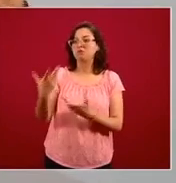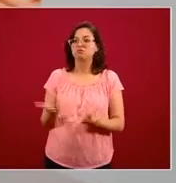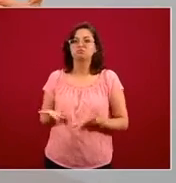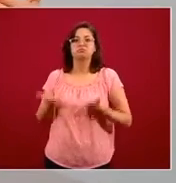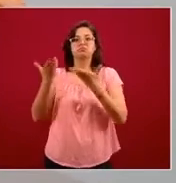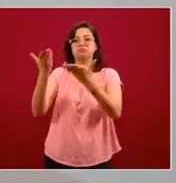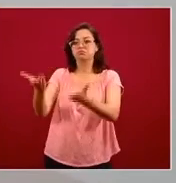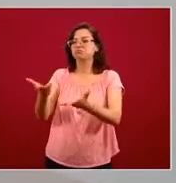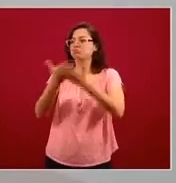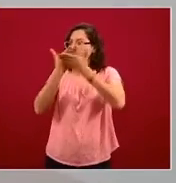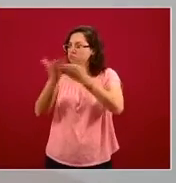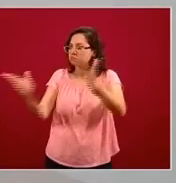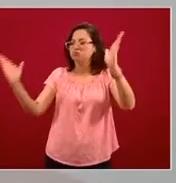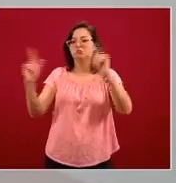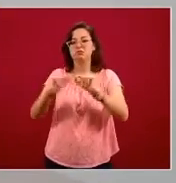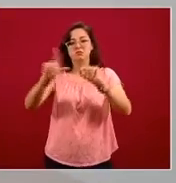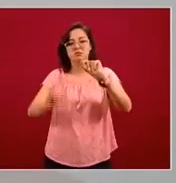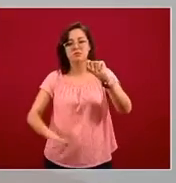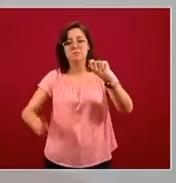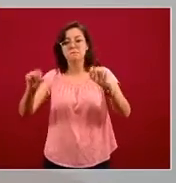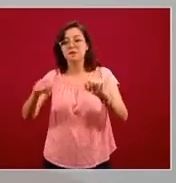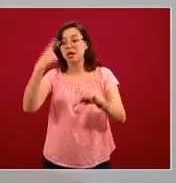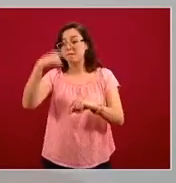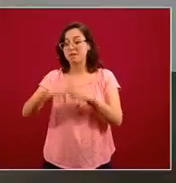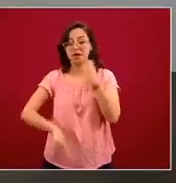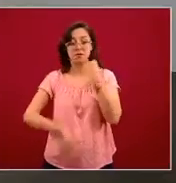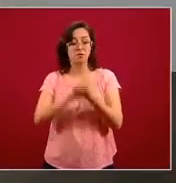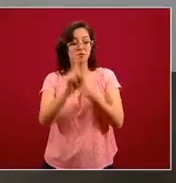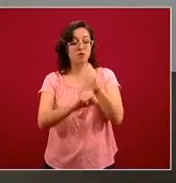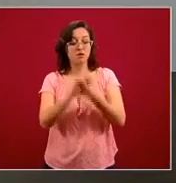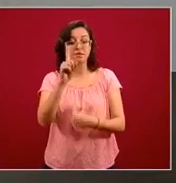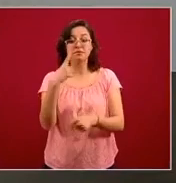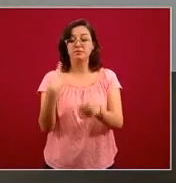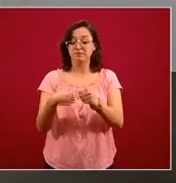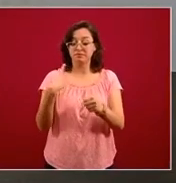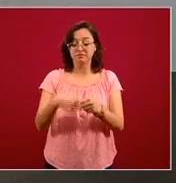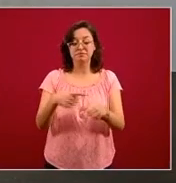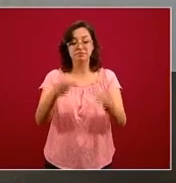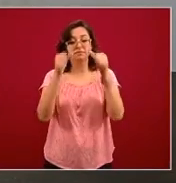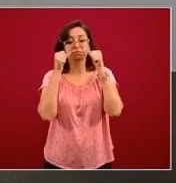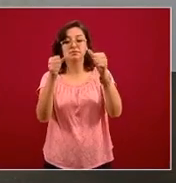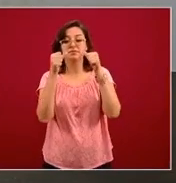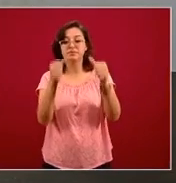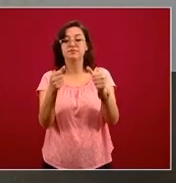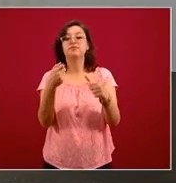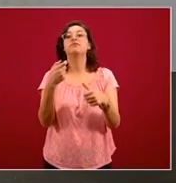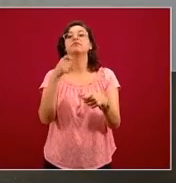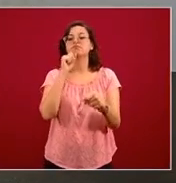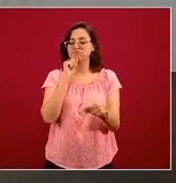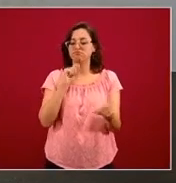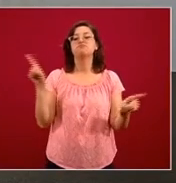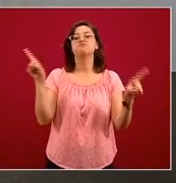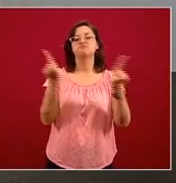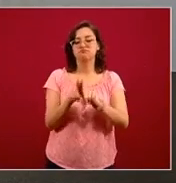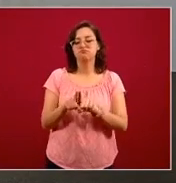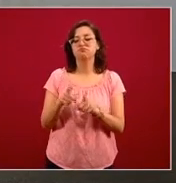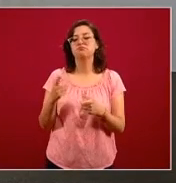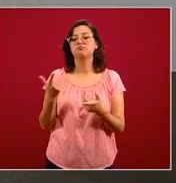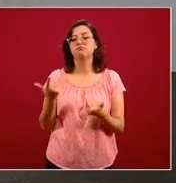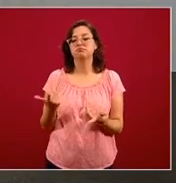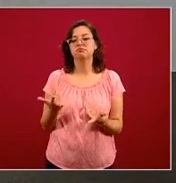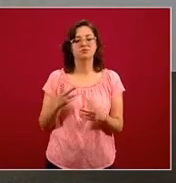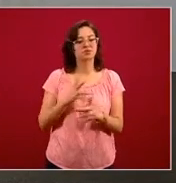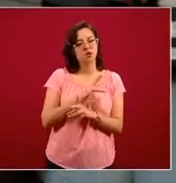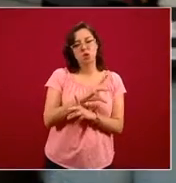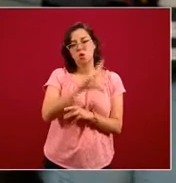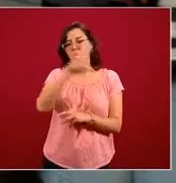sharing that design with the people of Mexico and with them and with all of Mexico to confront this, but it's also to help